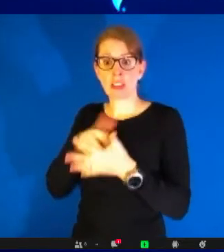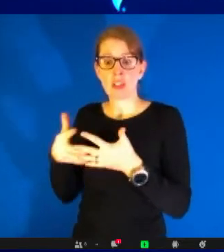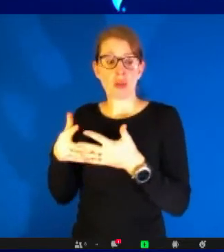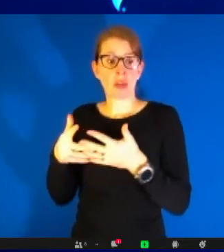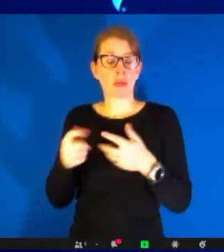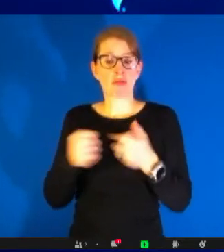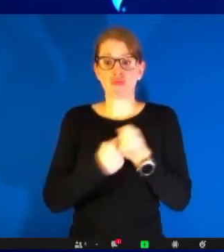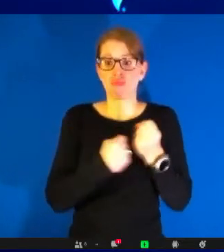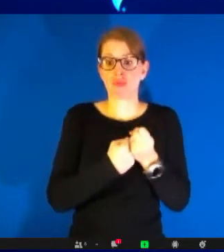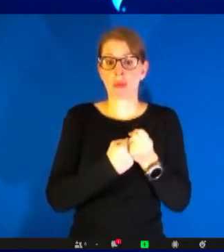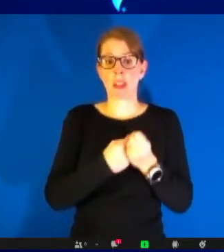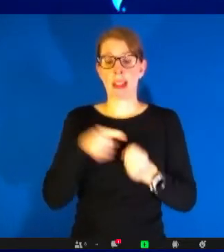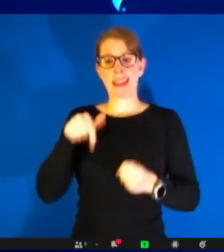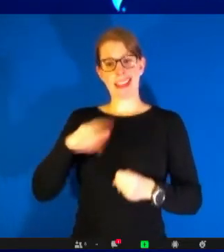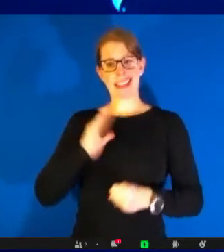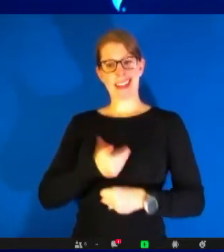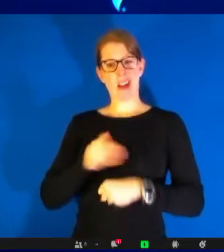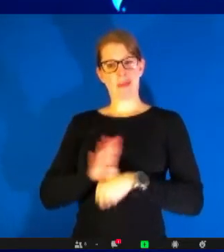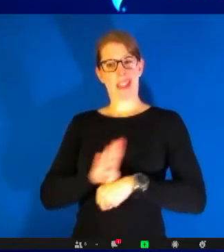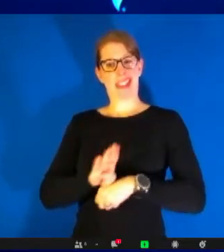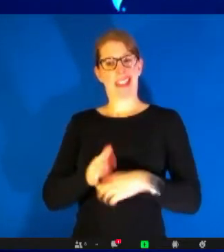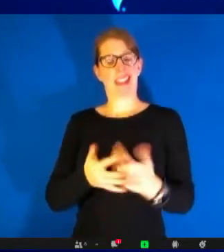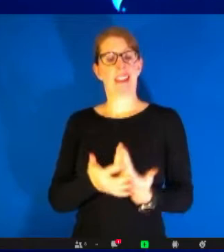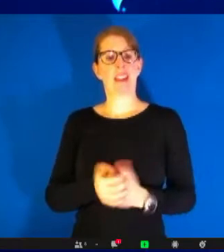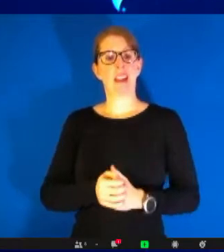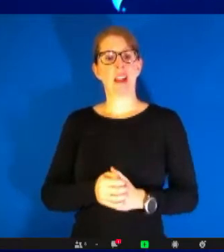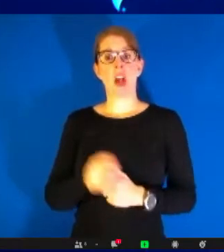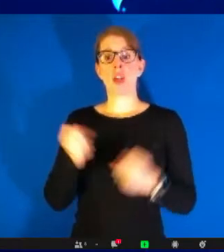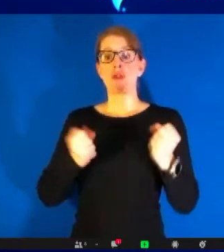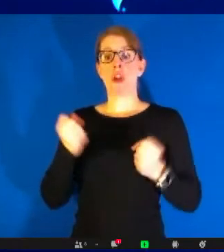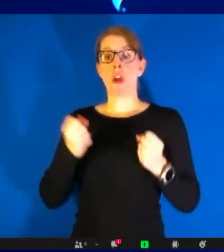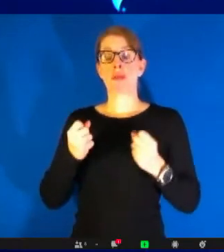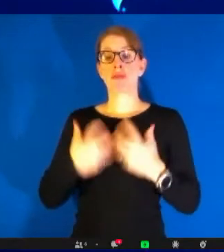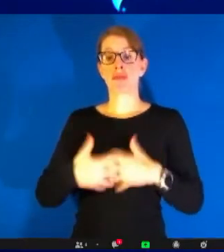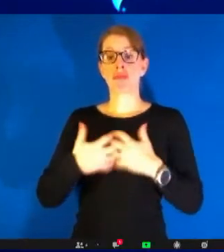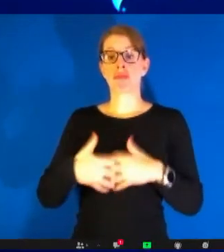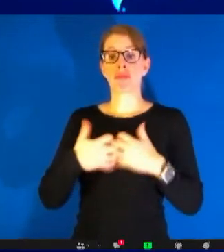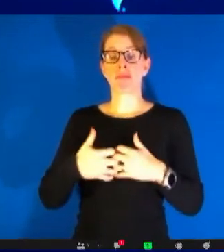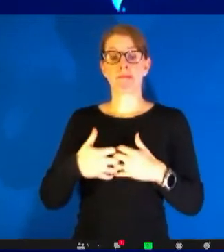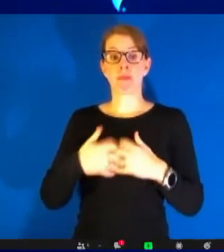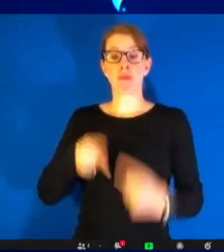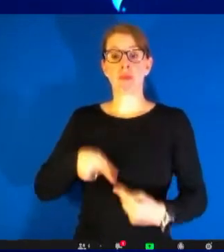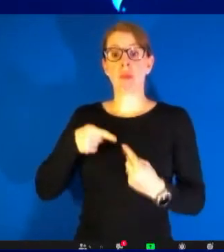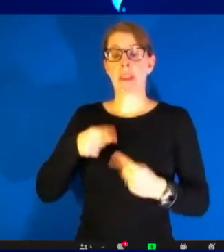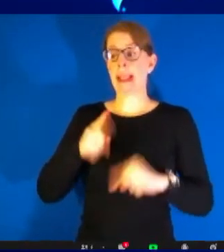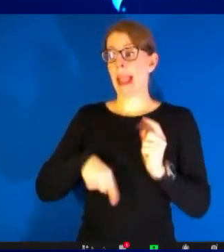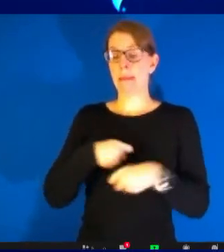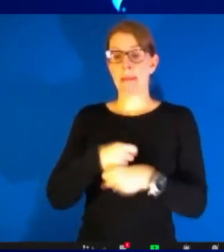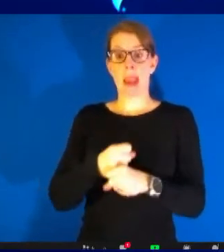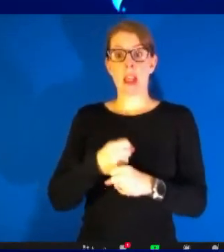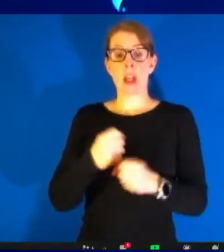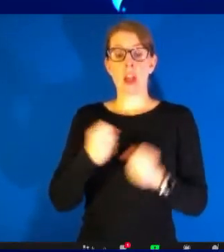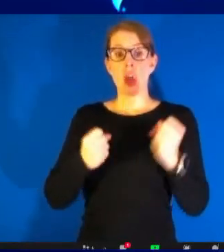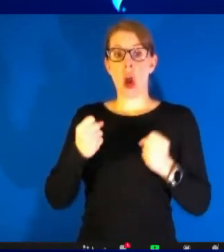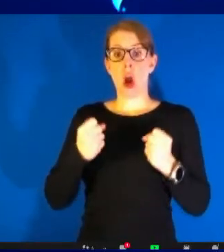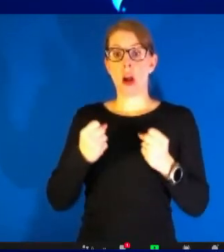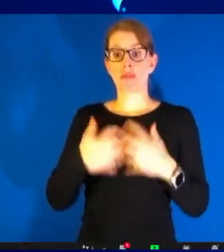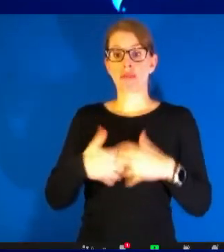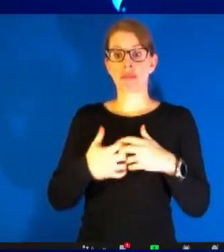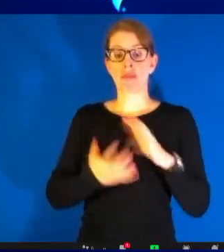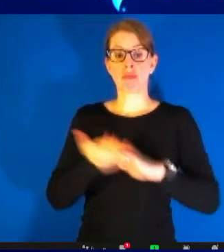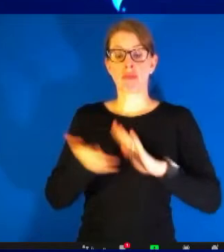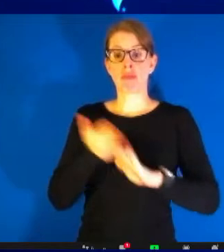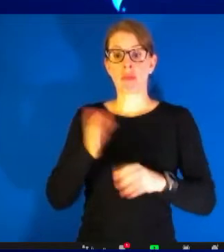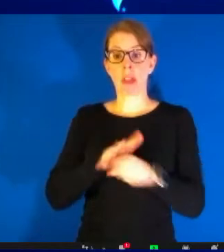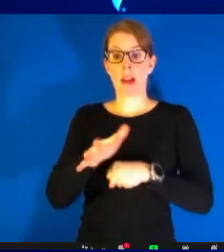our business, right? So the car industry has had a difficult time, and they can't make cars fast enough, didn't have enough chips. And people get upset about not getting their